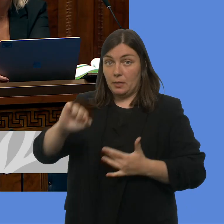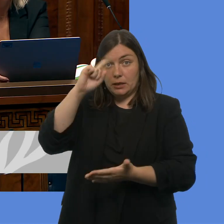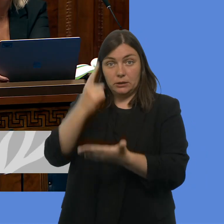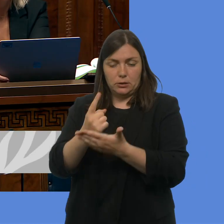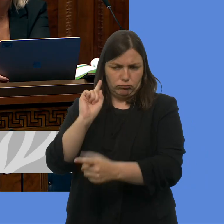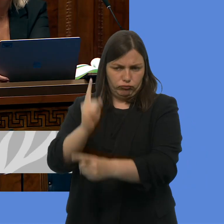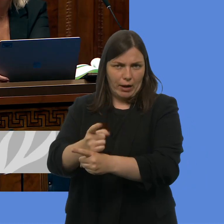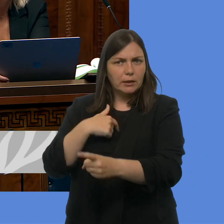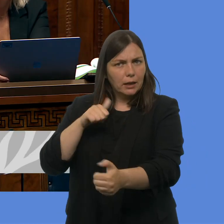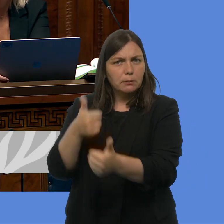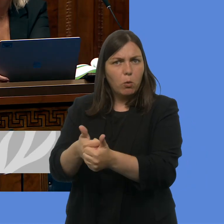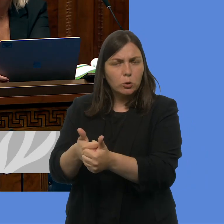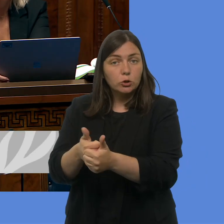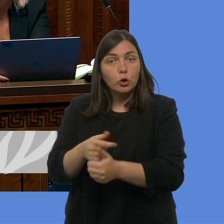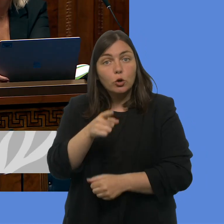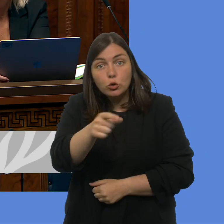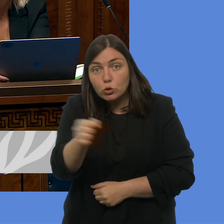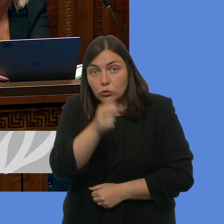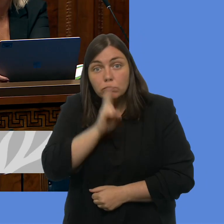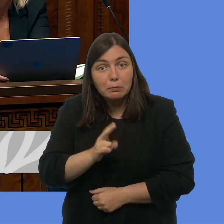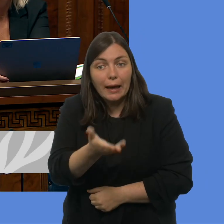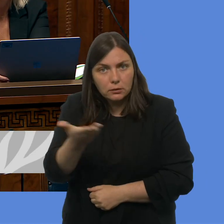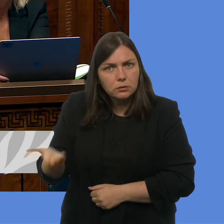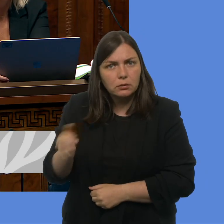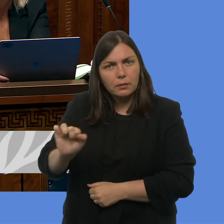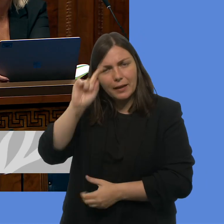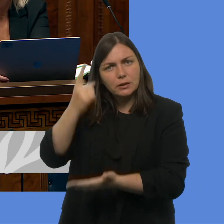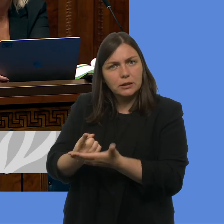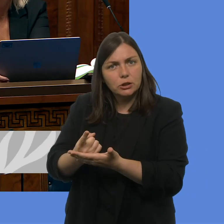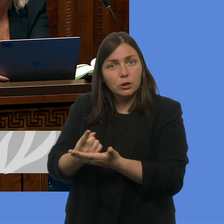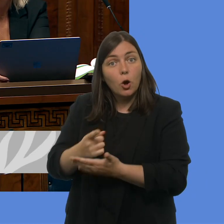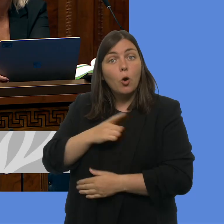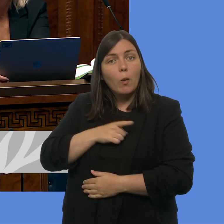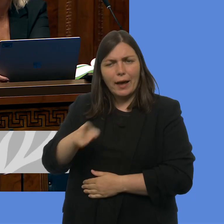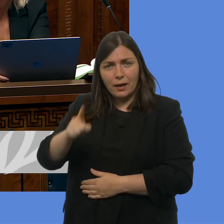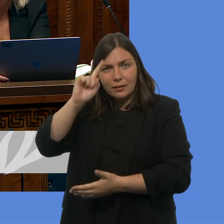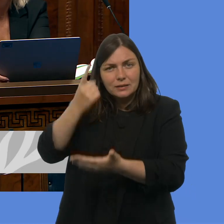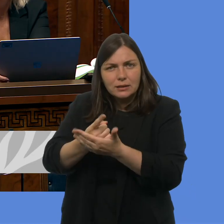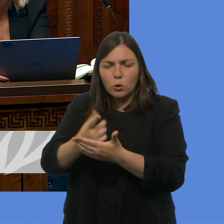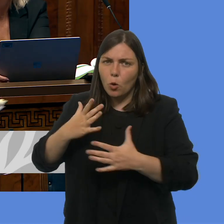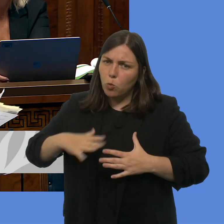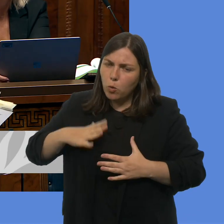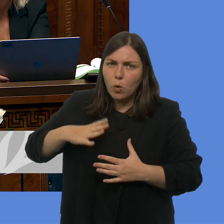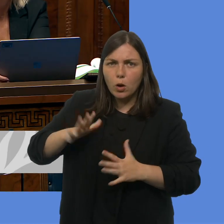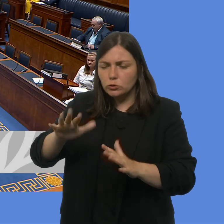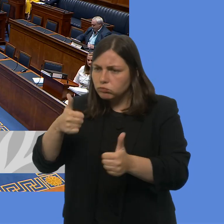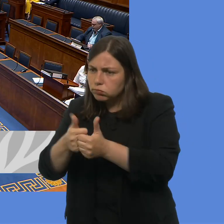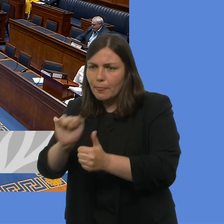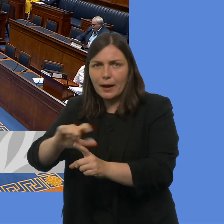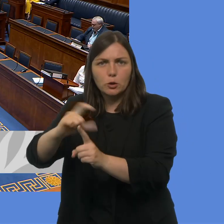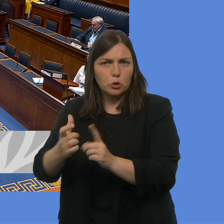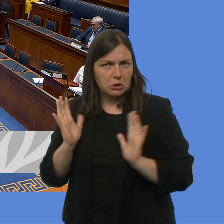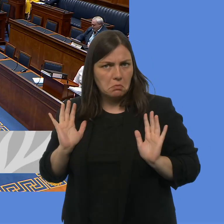think that you should be respectful also of that council decision, because they took it in the best interests of the community that they serve. Timothy